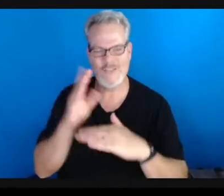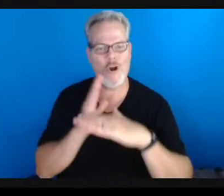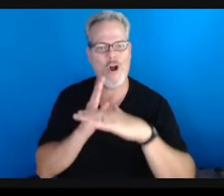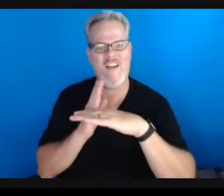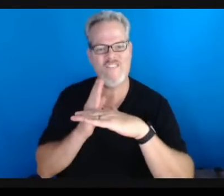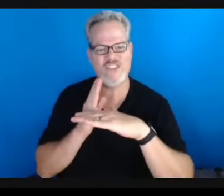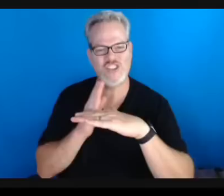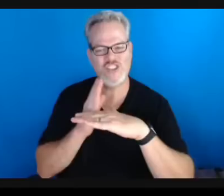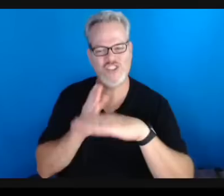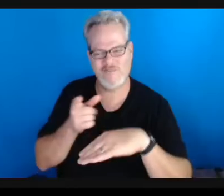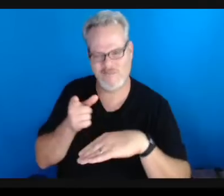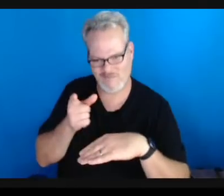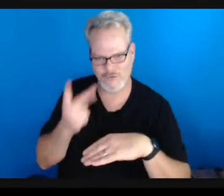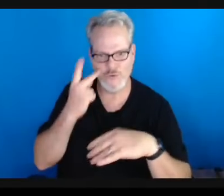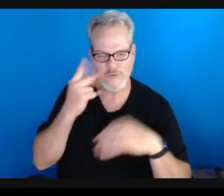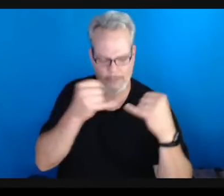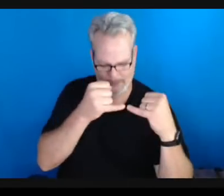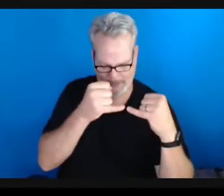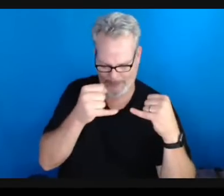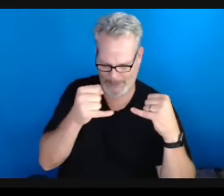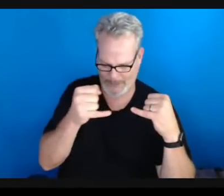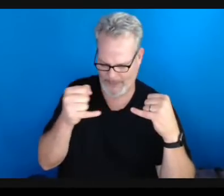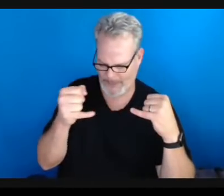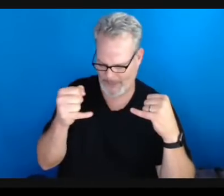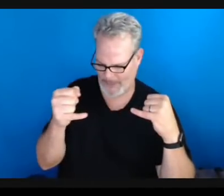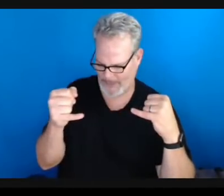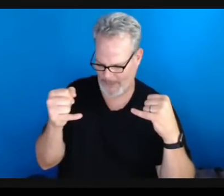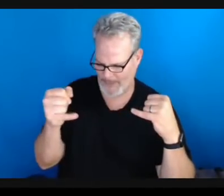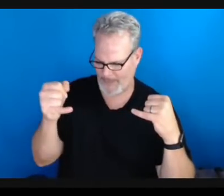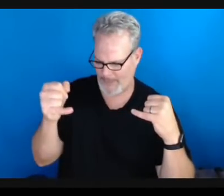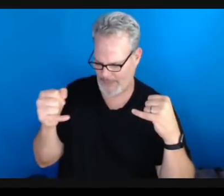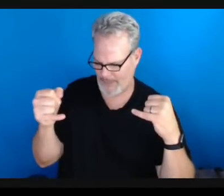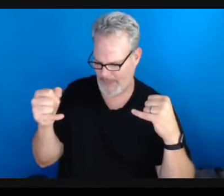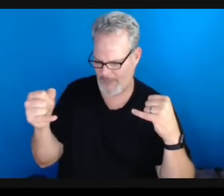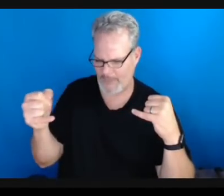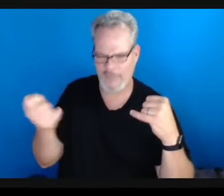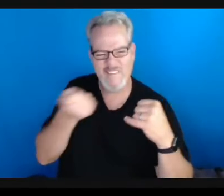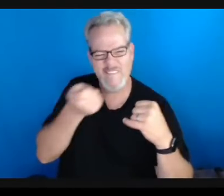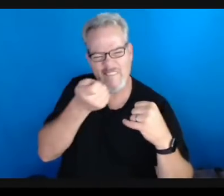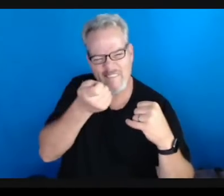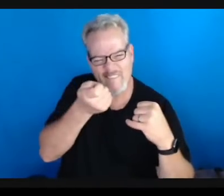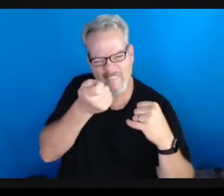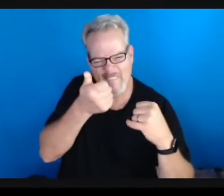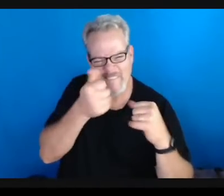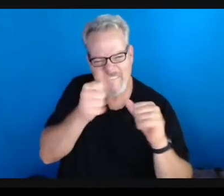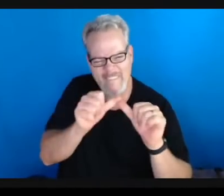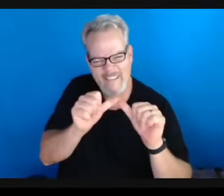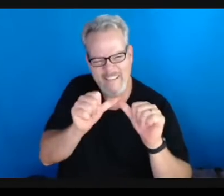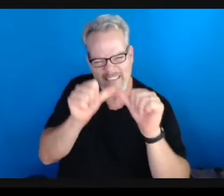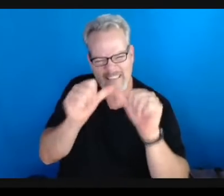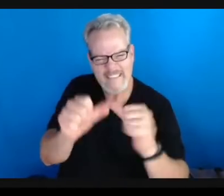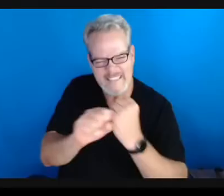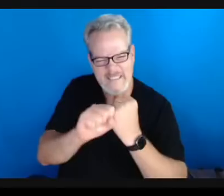there, it looks like maybe it could be slightly extending, getting slightly further apart over the